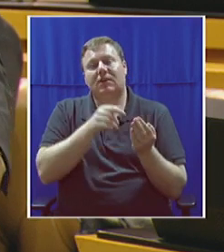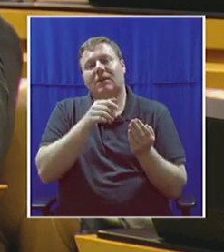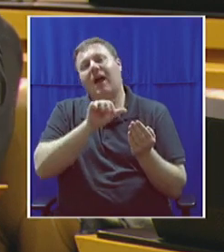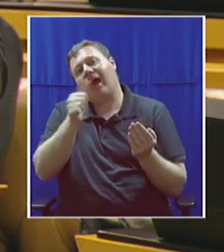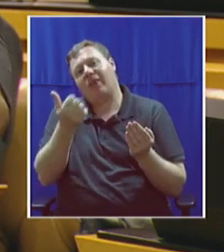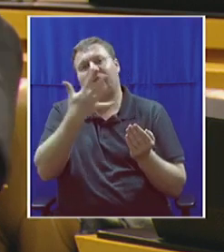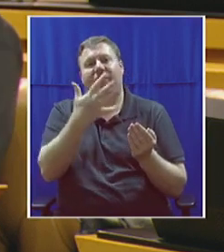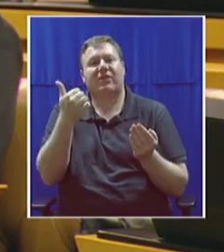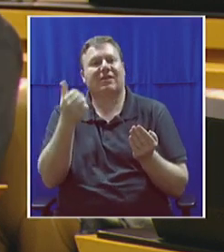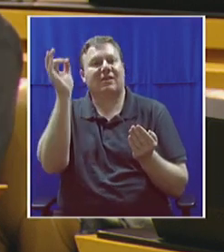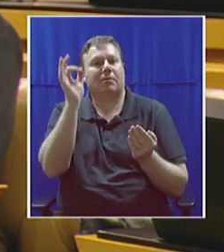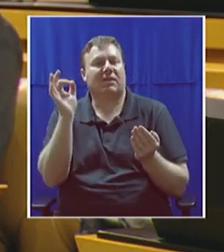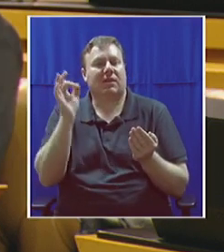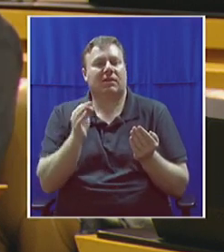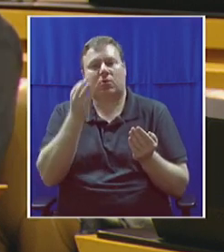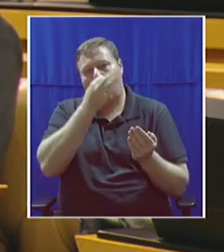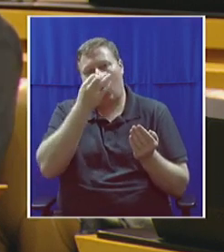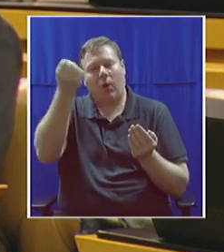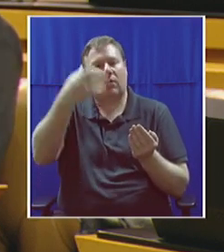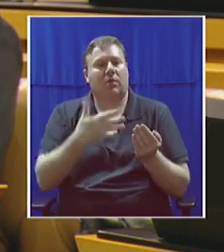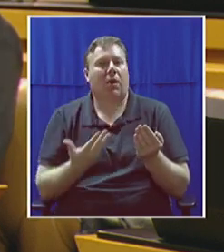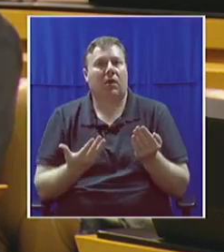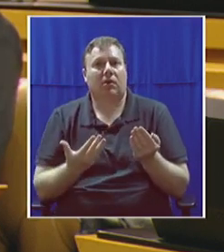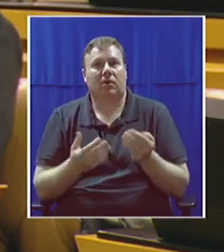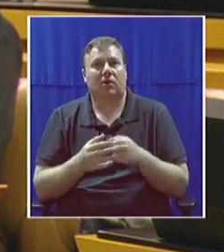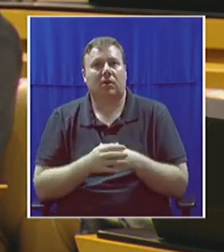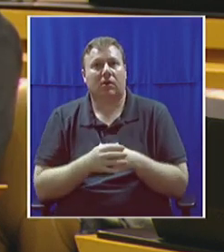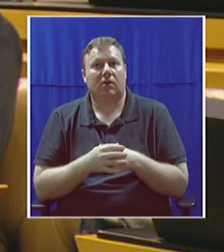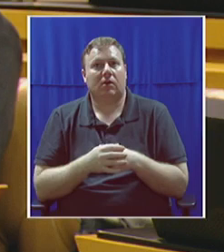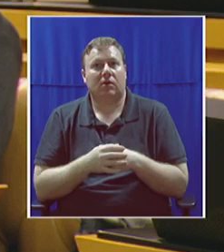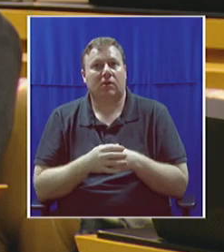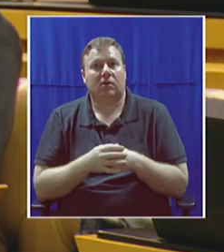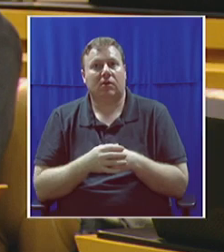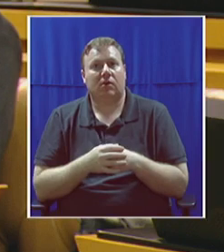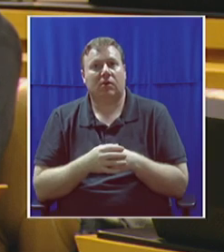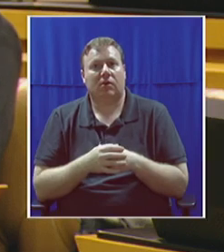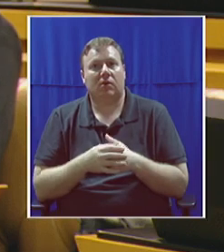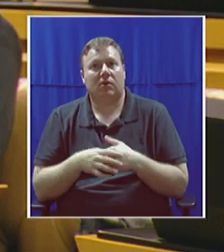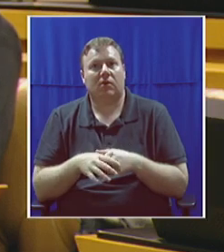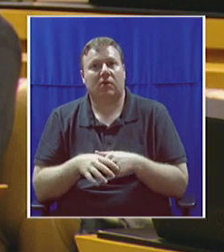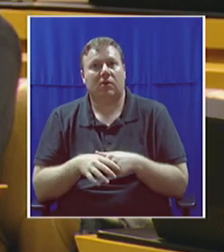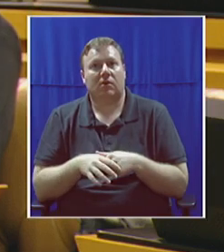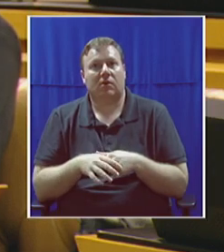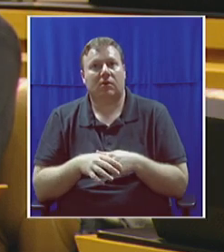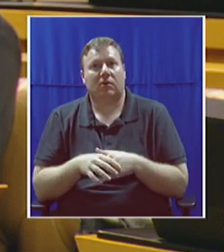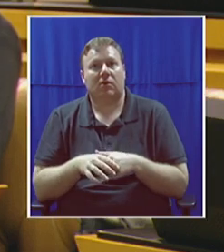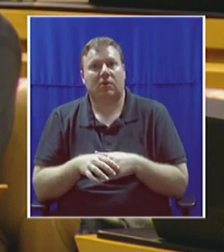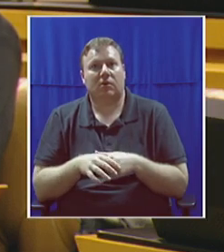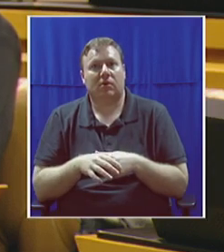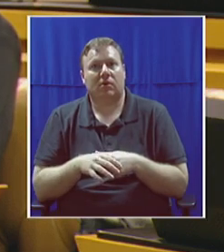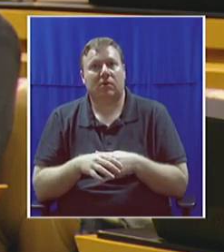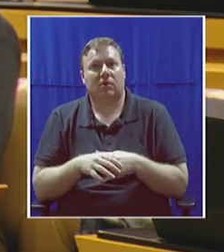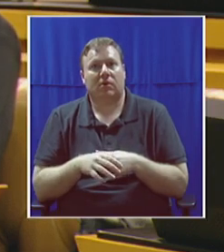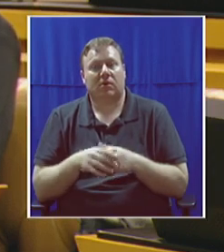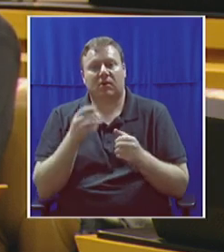56% of O Supply so I I thought you would understand that if you say sou Supply